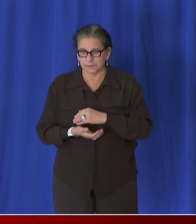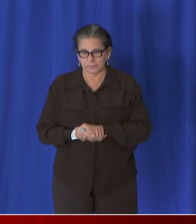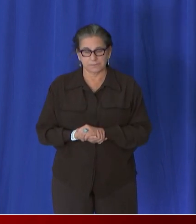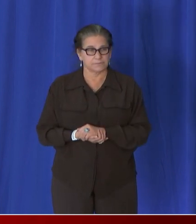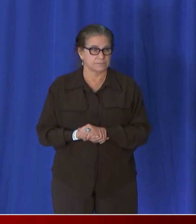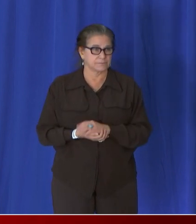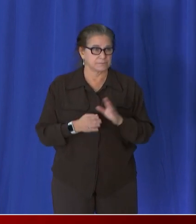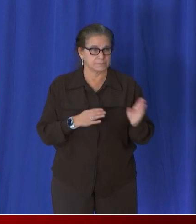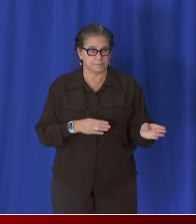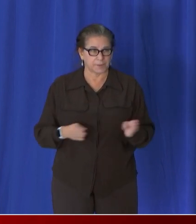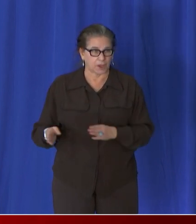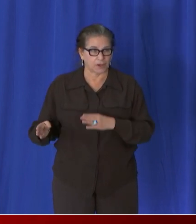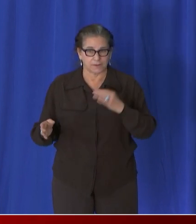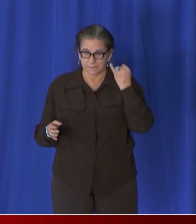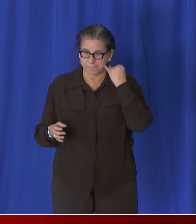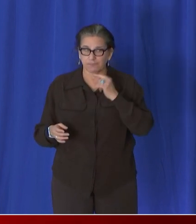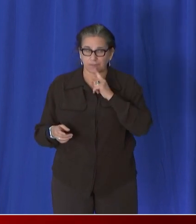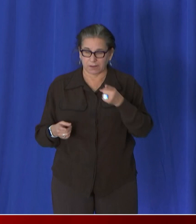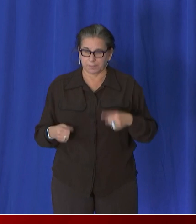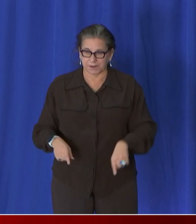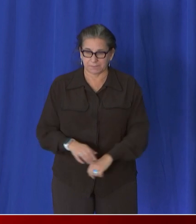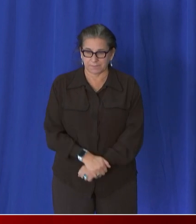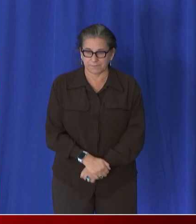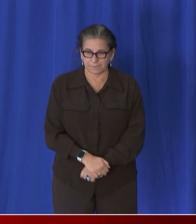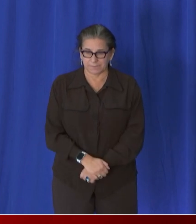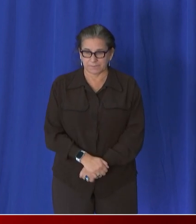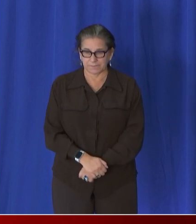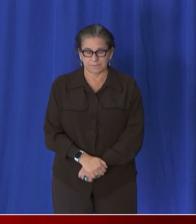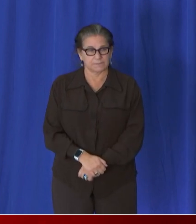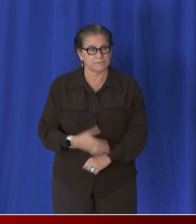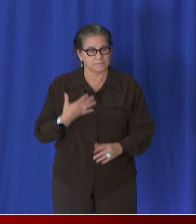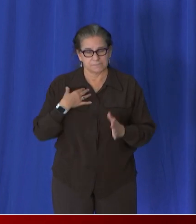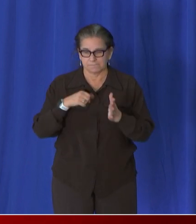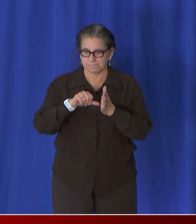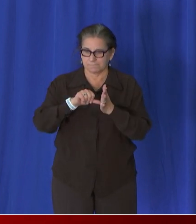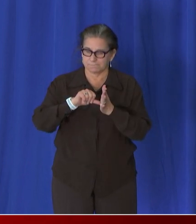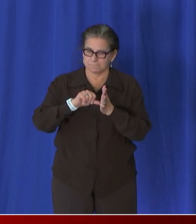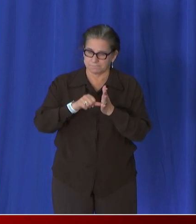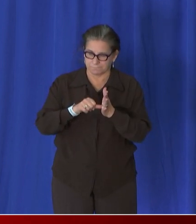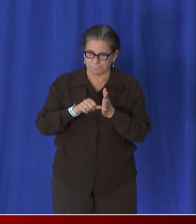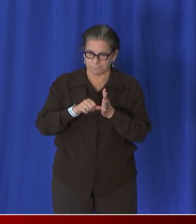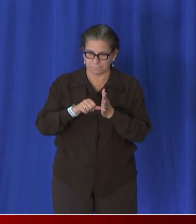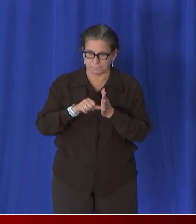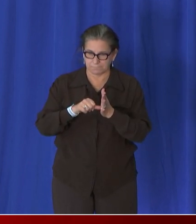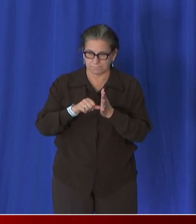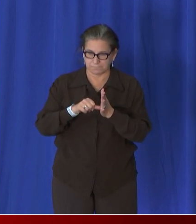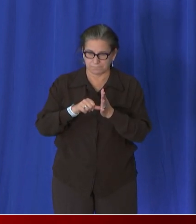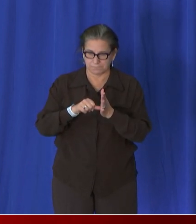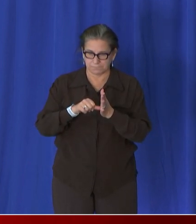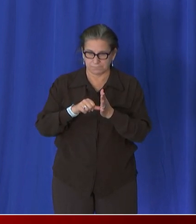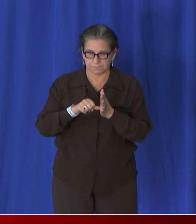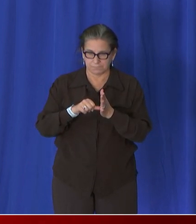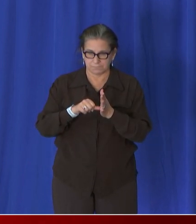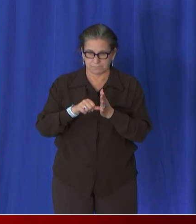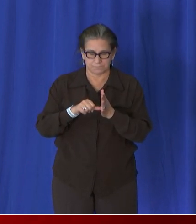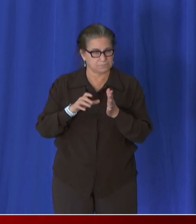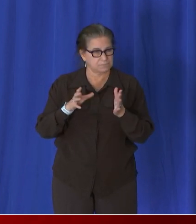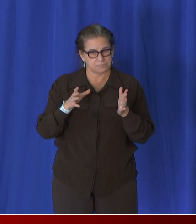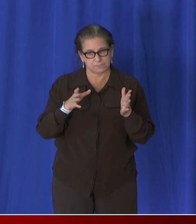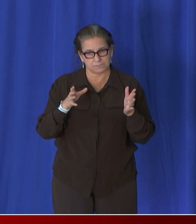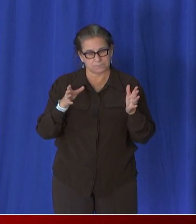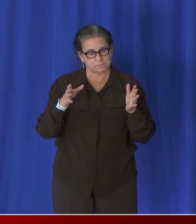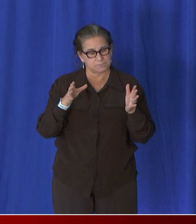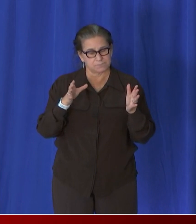well. But we continue to emphasize, as your question would suggest, that individuals have to make good individual decisions too.